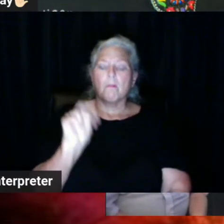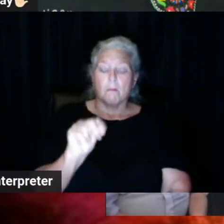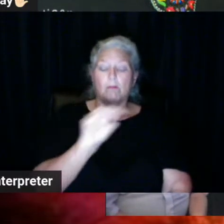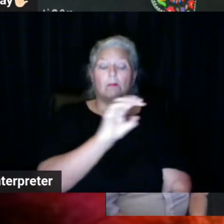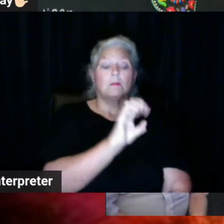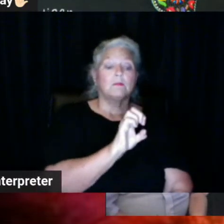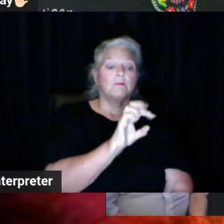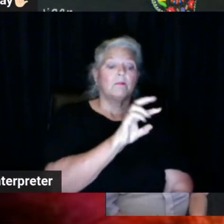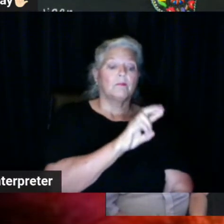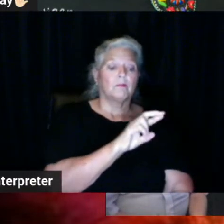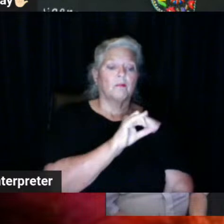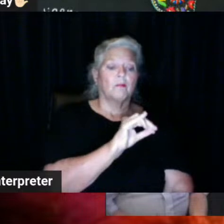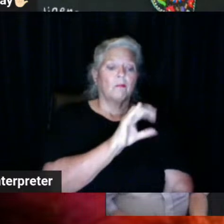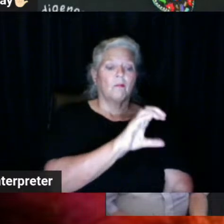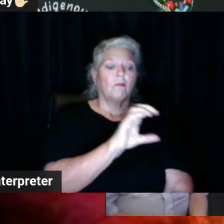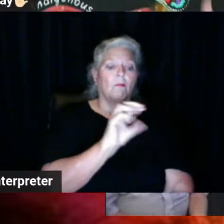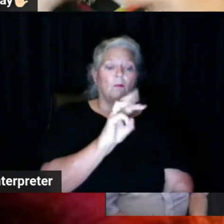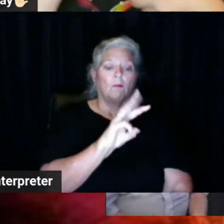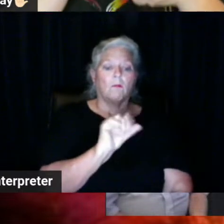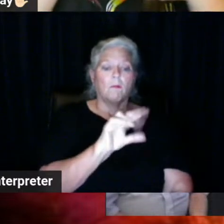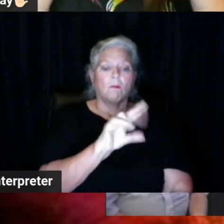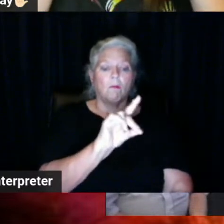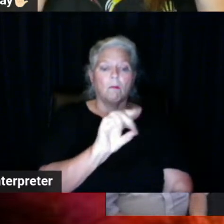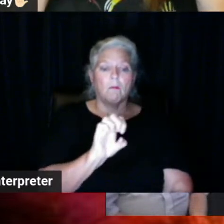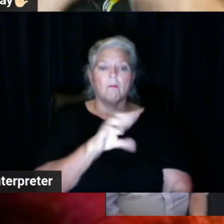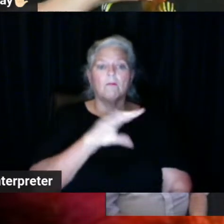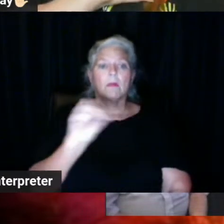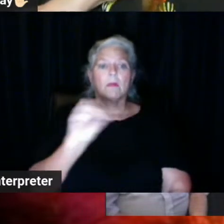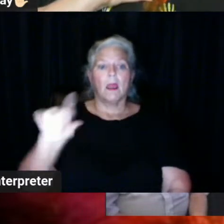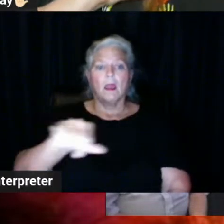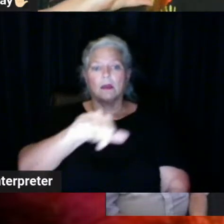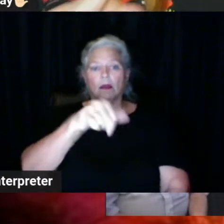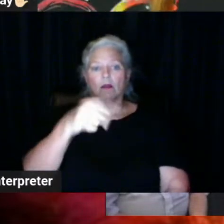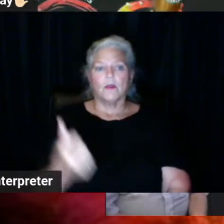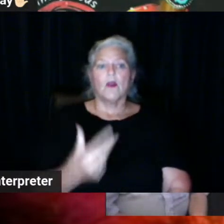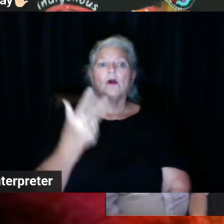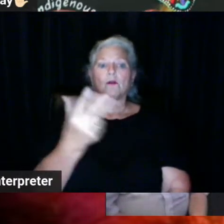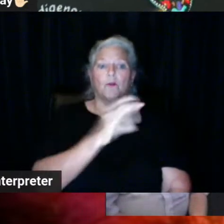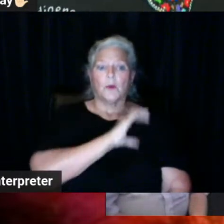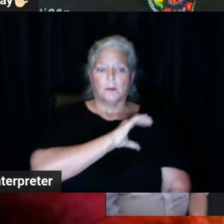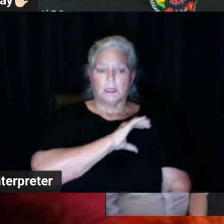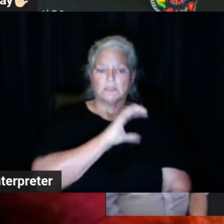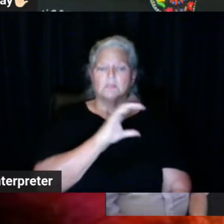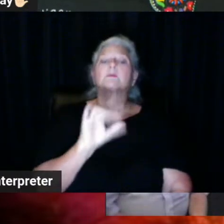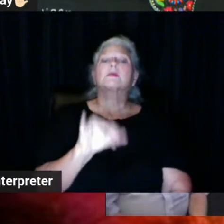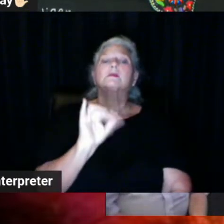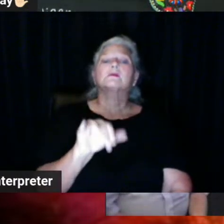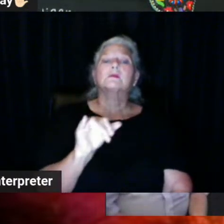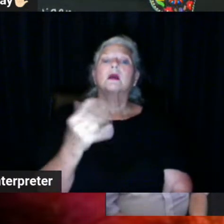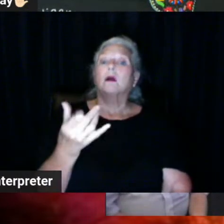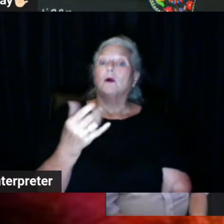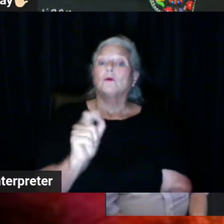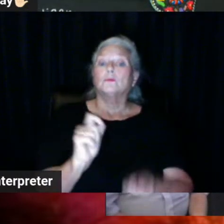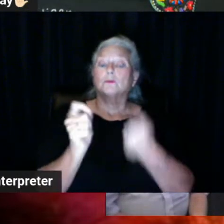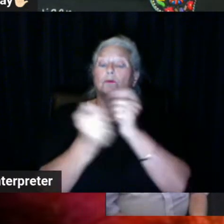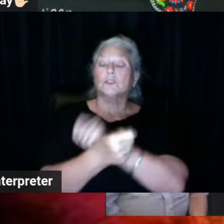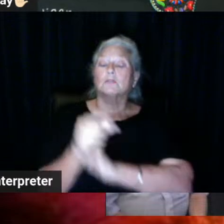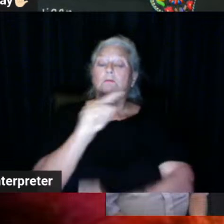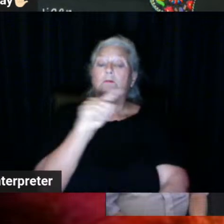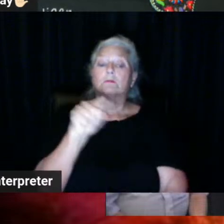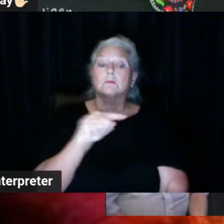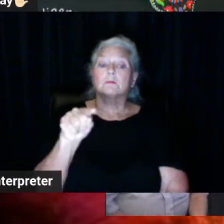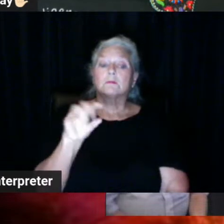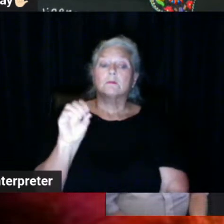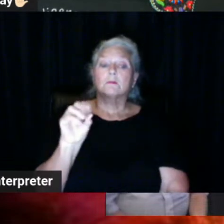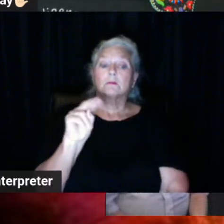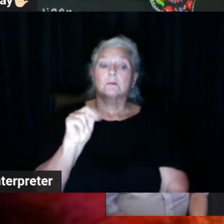personal property issues involving another corrupt Canton officer, Charles Ray, who altered zoning regulations in 2016, has